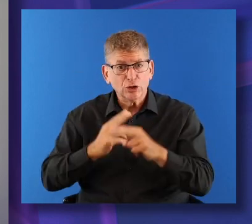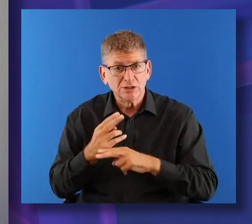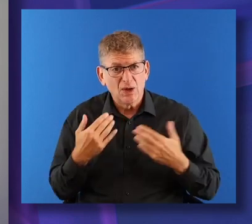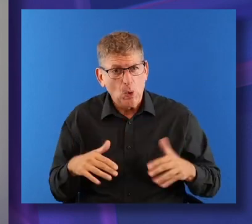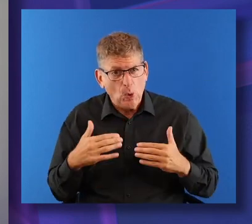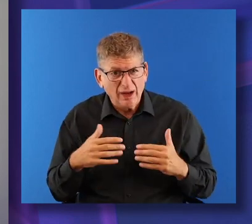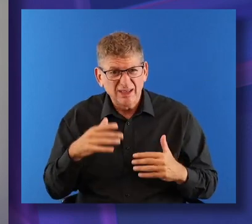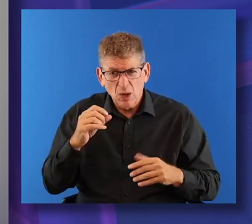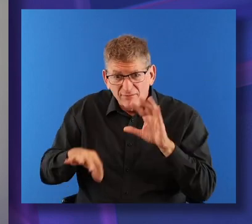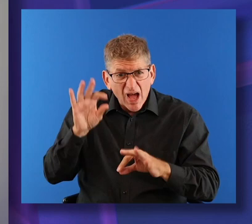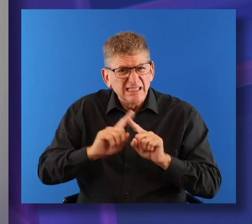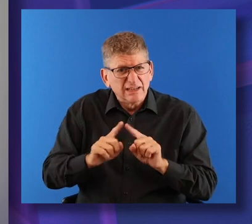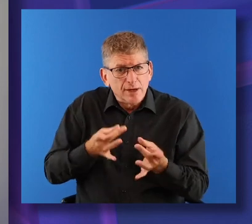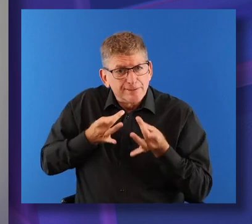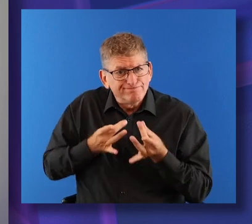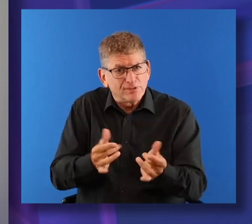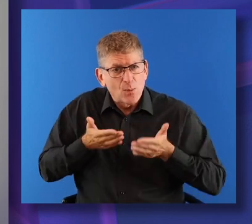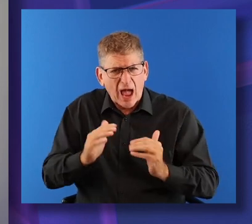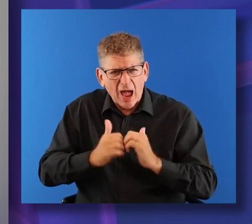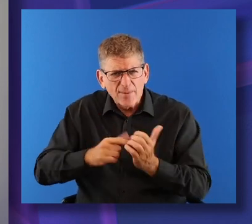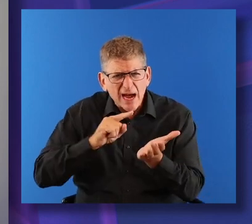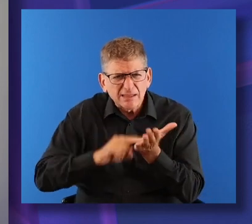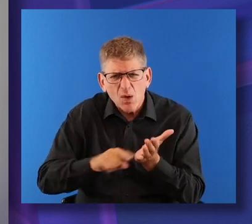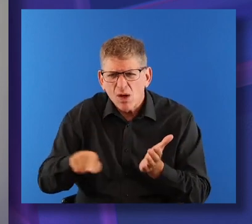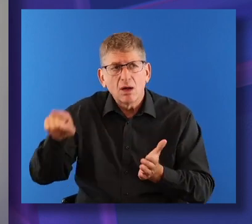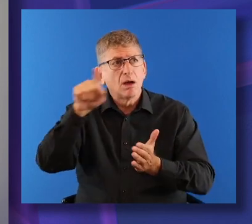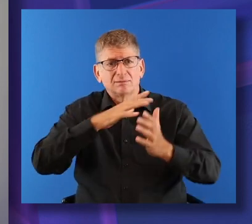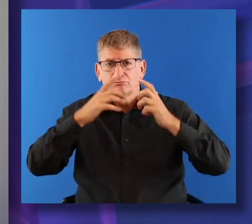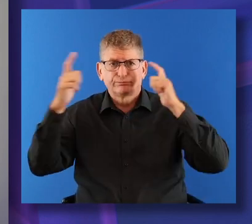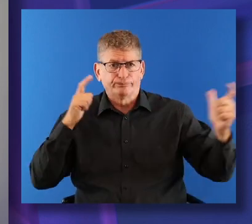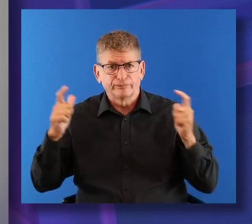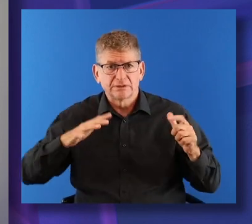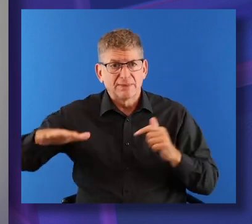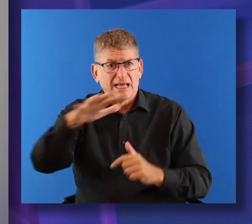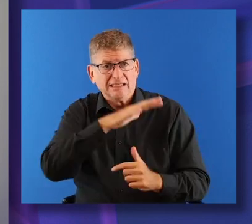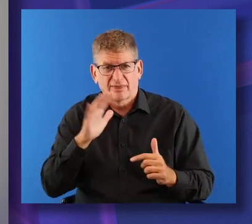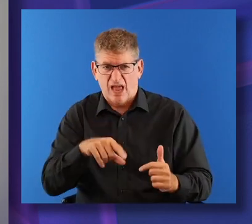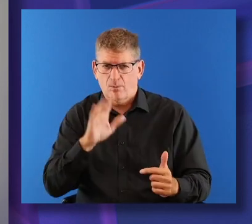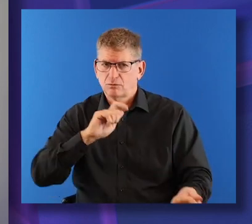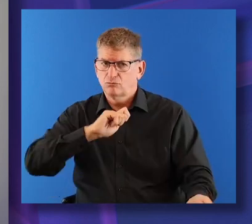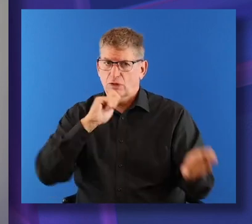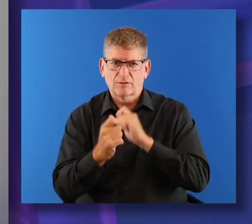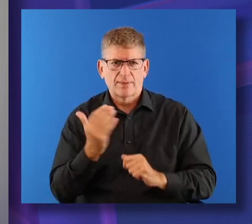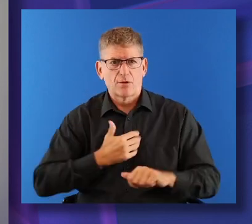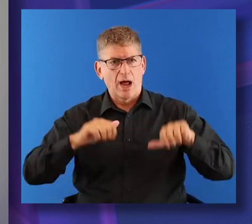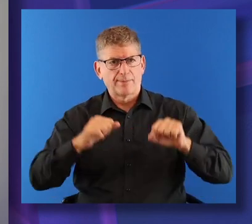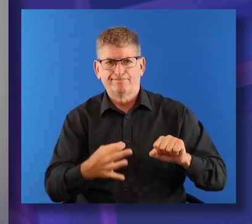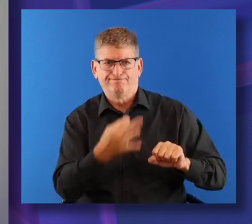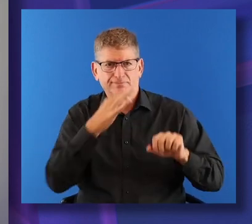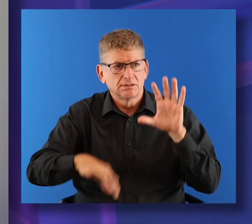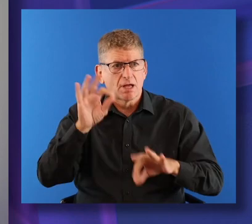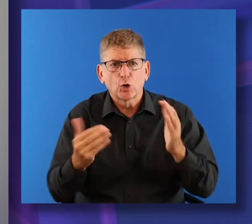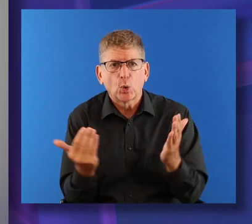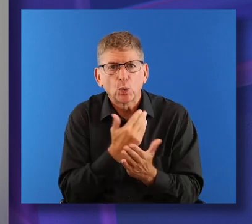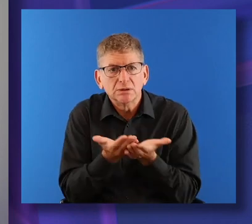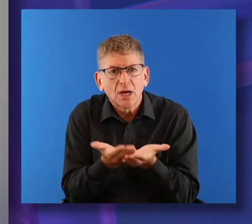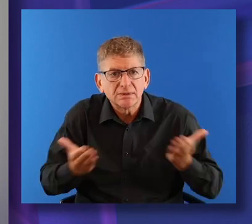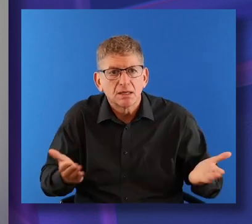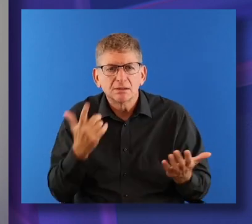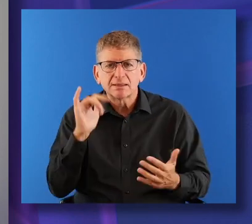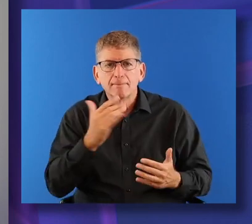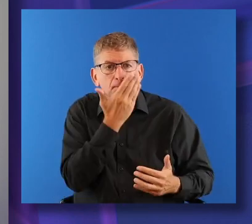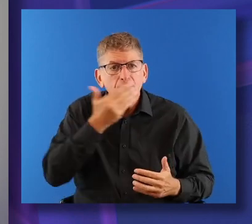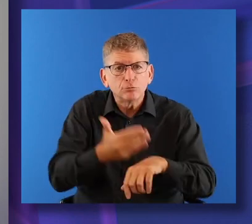substances, such as better drugs to treat disease, improved substrates for capturing atmospheric carbon dioxide, better materials